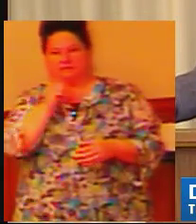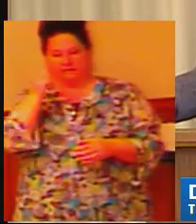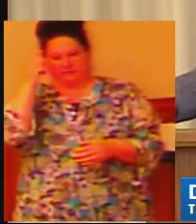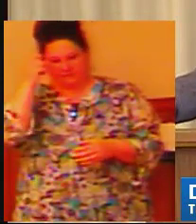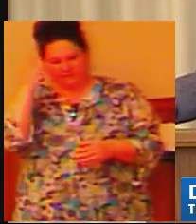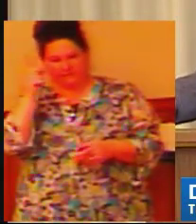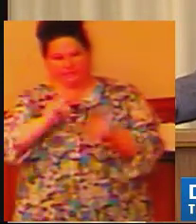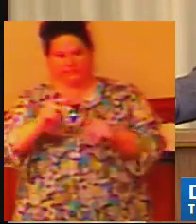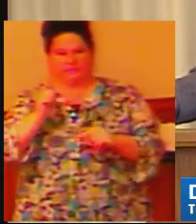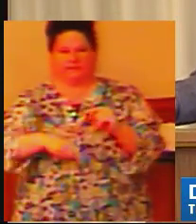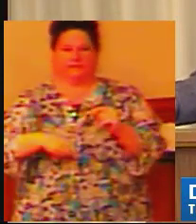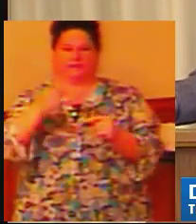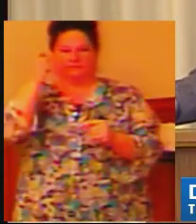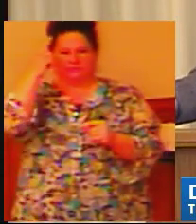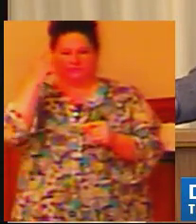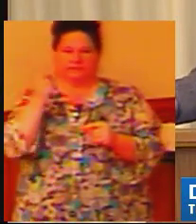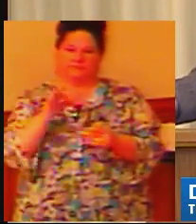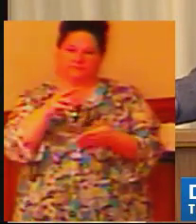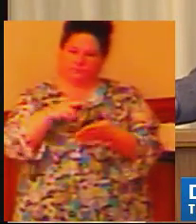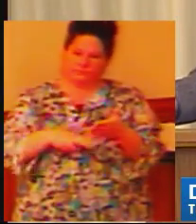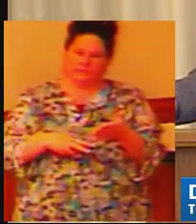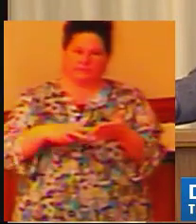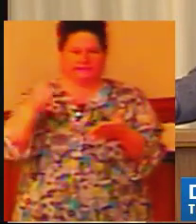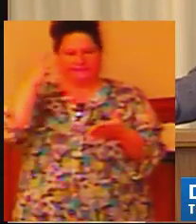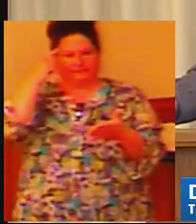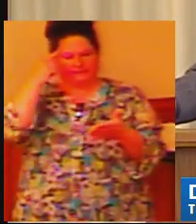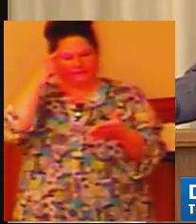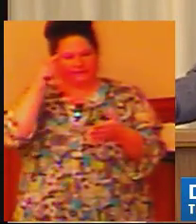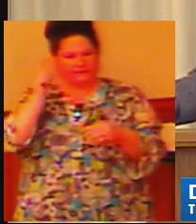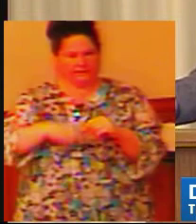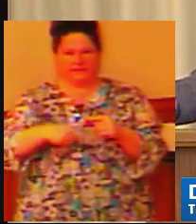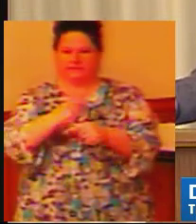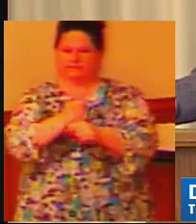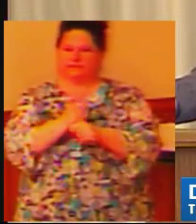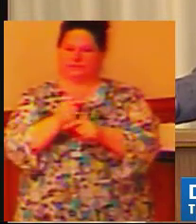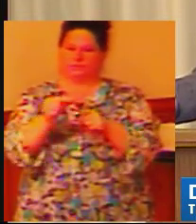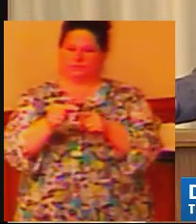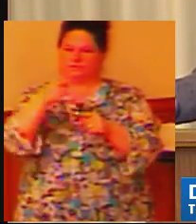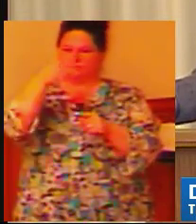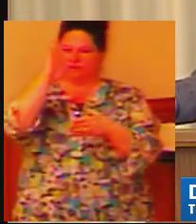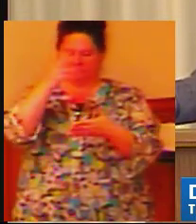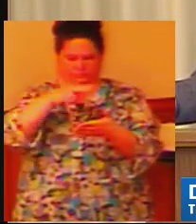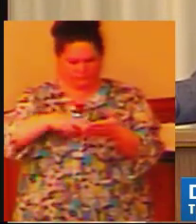can't understand by reading. They can't take the word of God, read it, and then